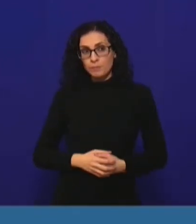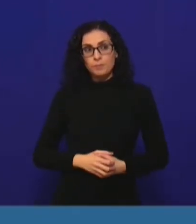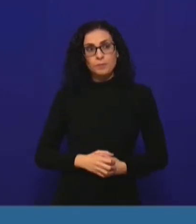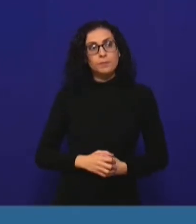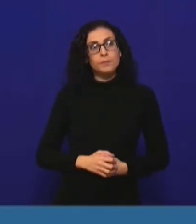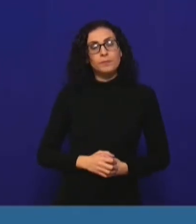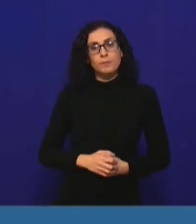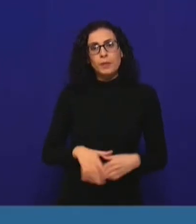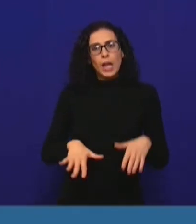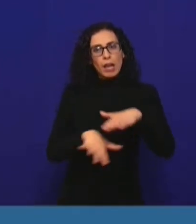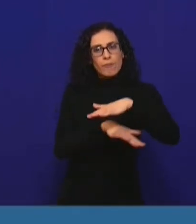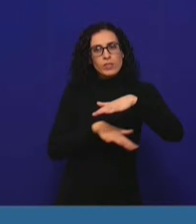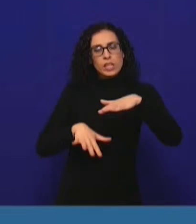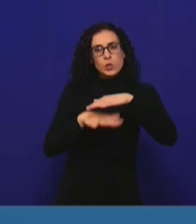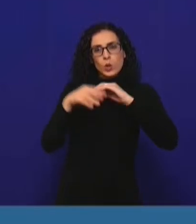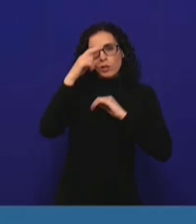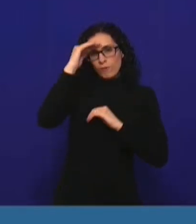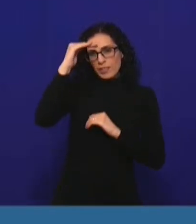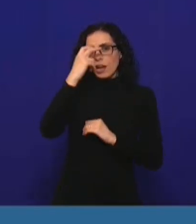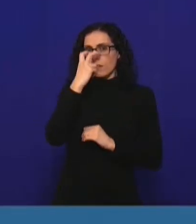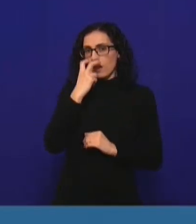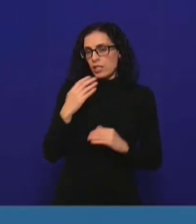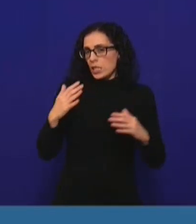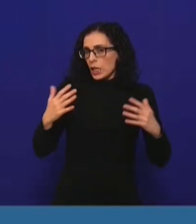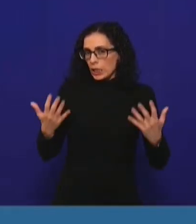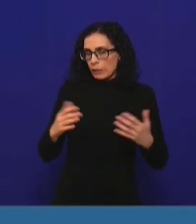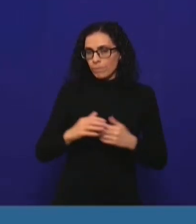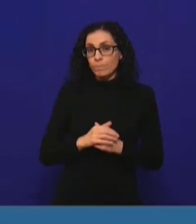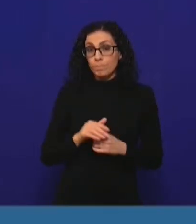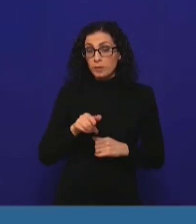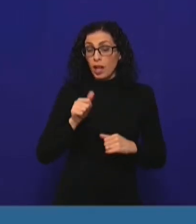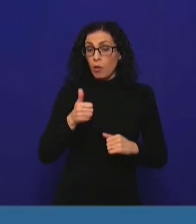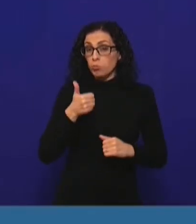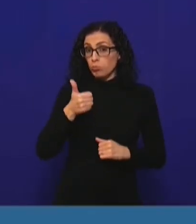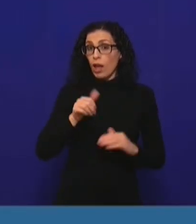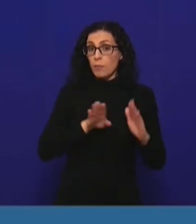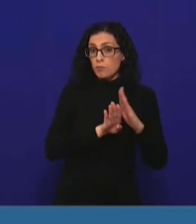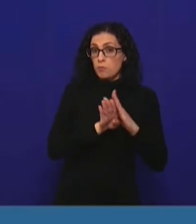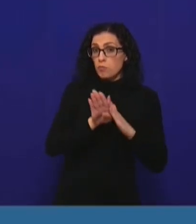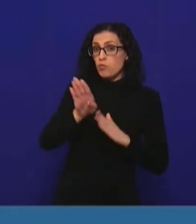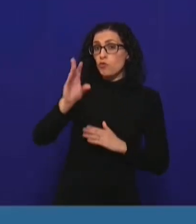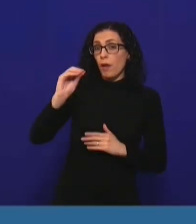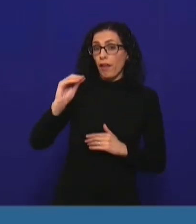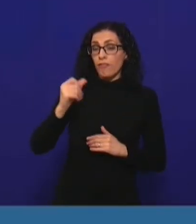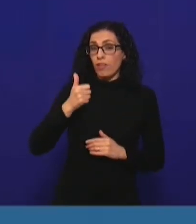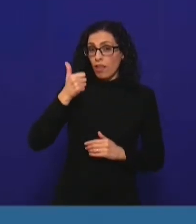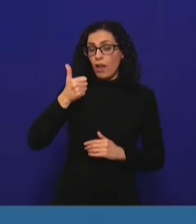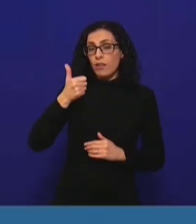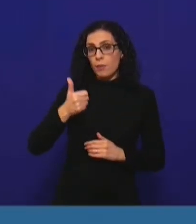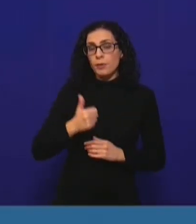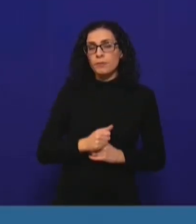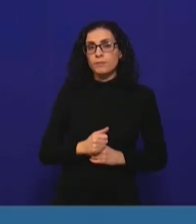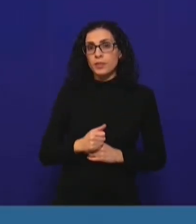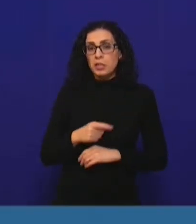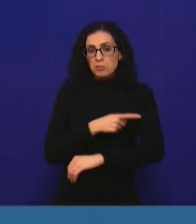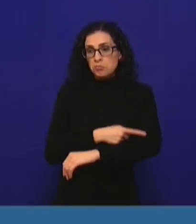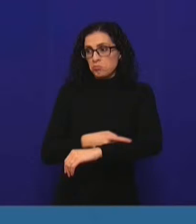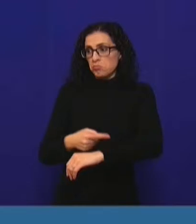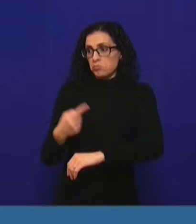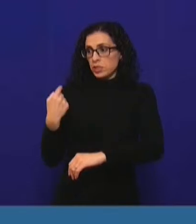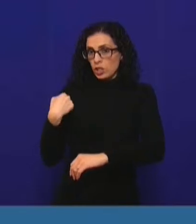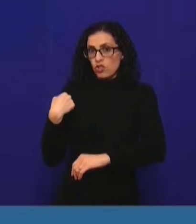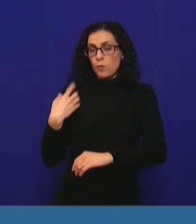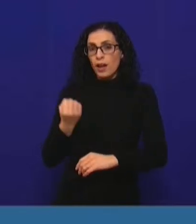hija sitwazzjoni li qed naraw improvement kbir hemmhekk fejn qegħdin naraw li jekk inħarsu lejn din l-aħħar ġimgħa kellna biss 3